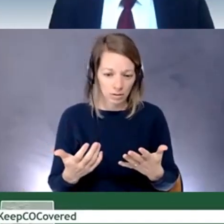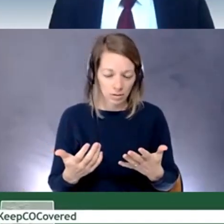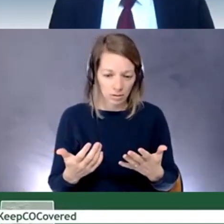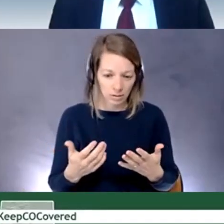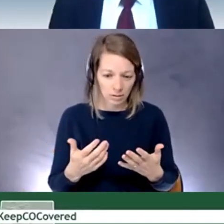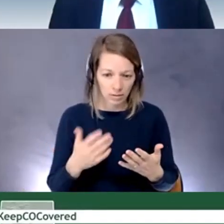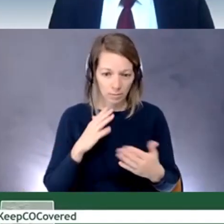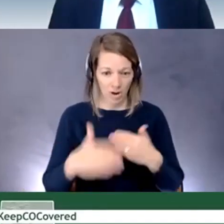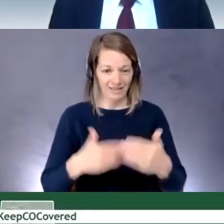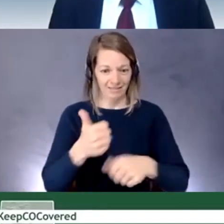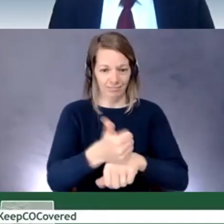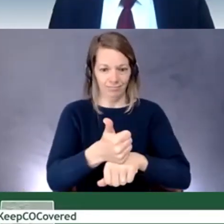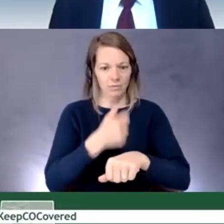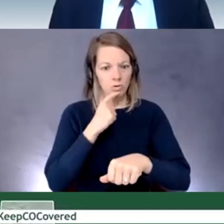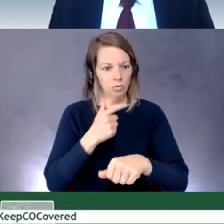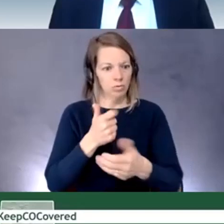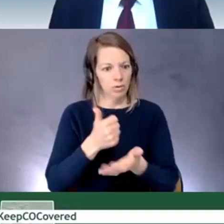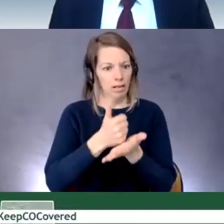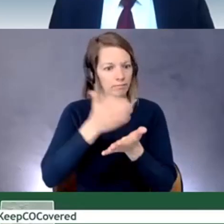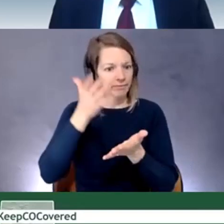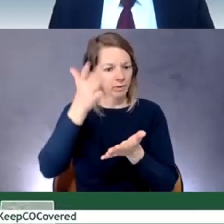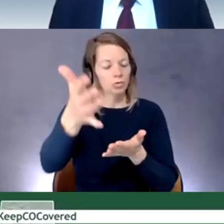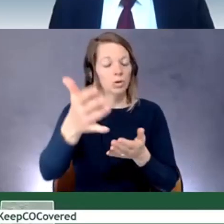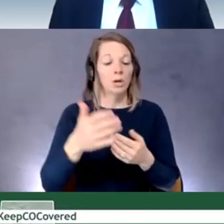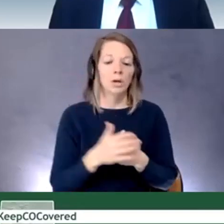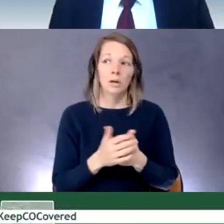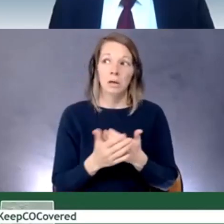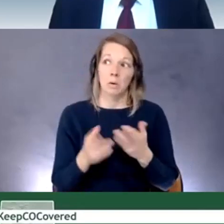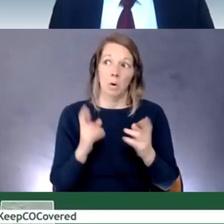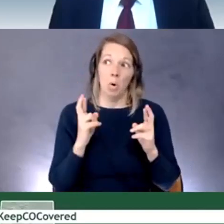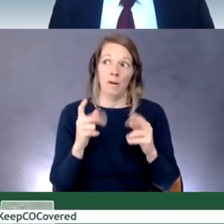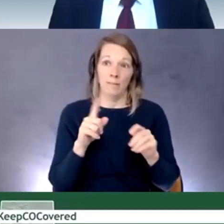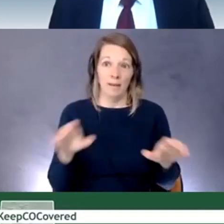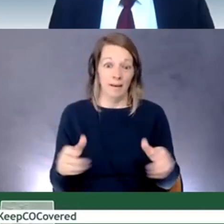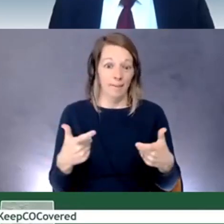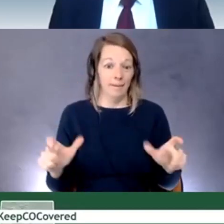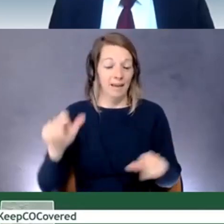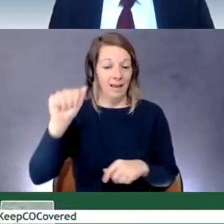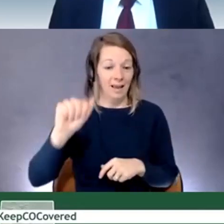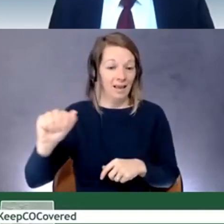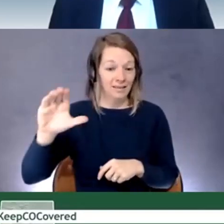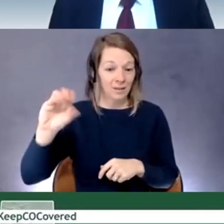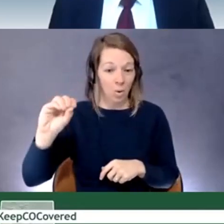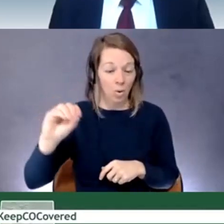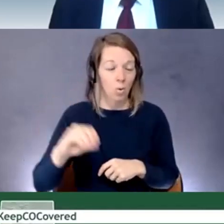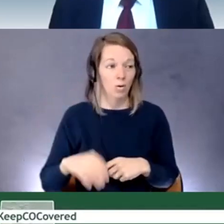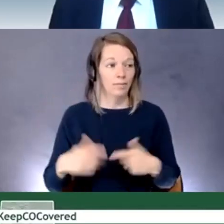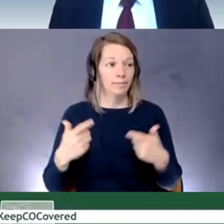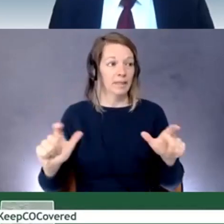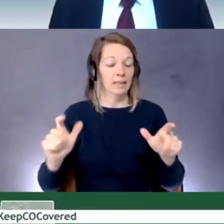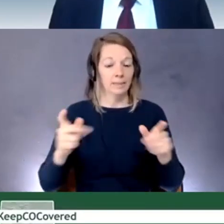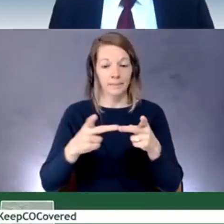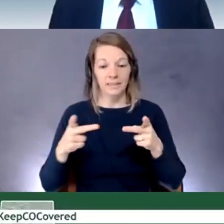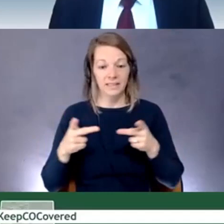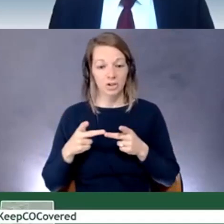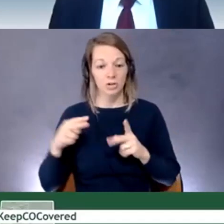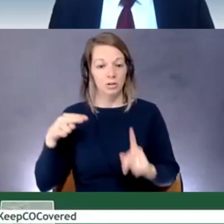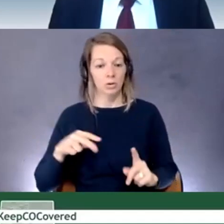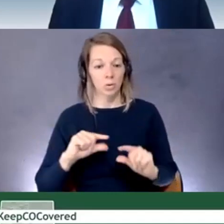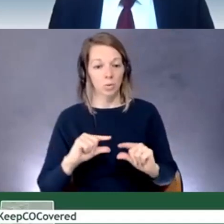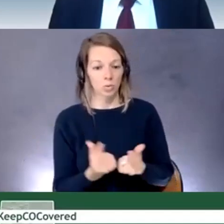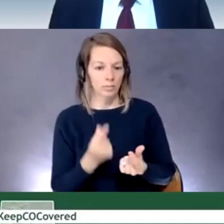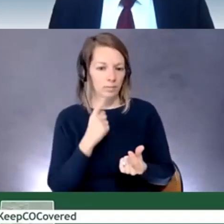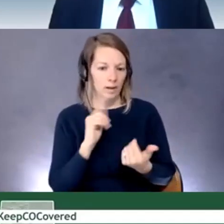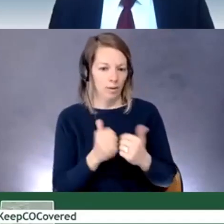tomorrow. And we hope the next generation they could be maybe a big ACO, a big physician group that deals with how do they better